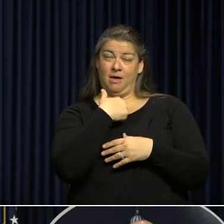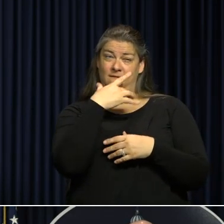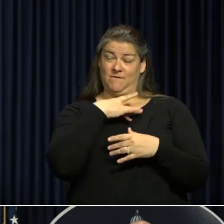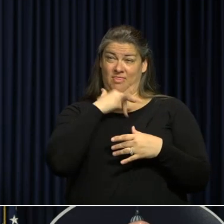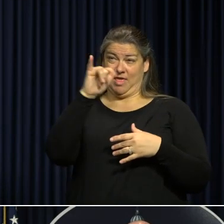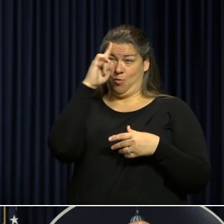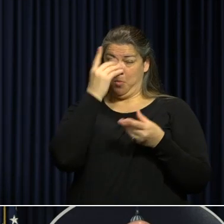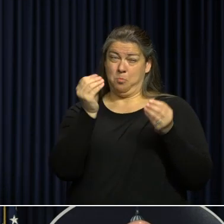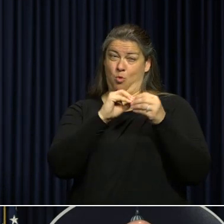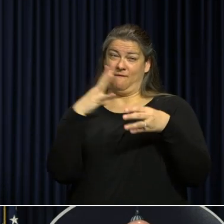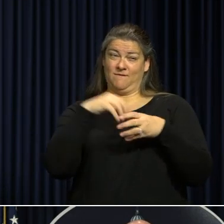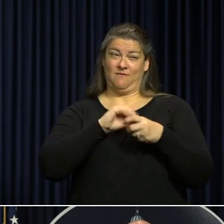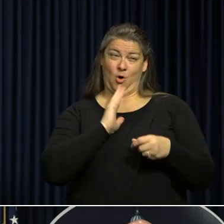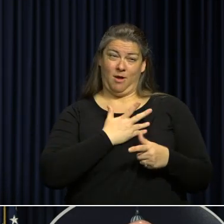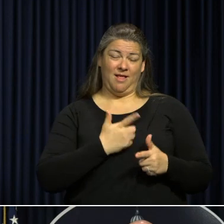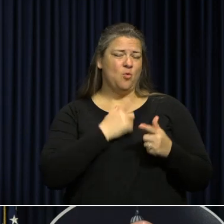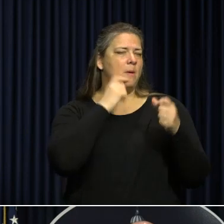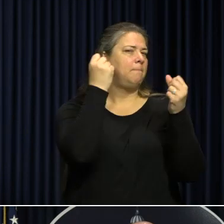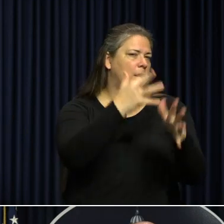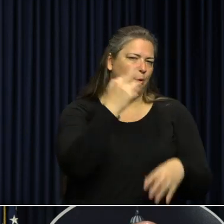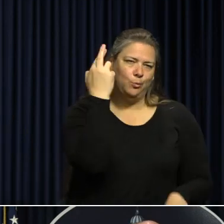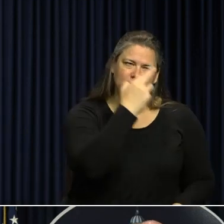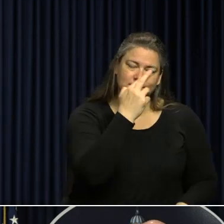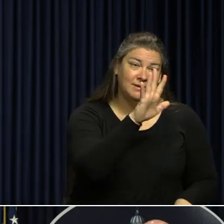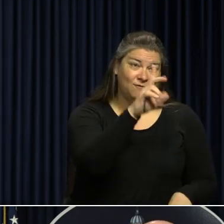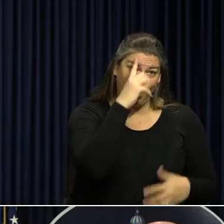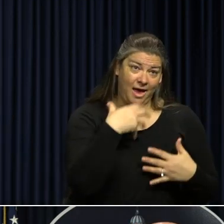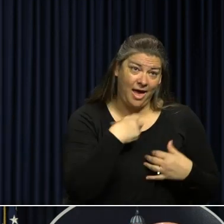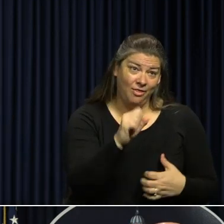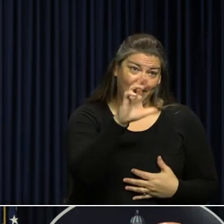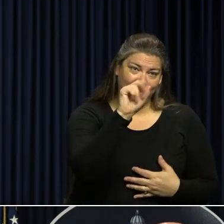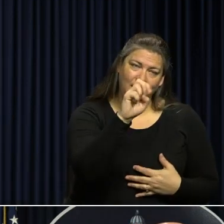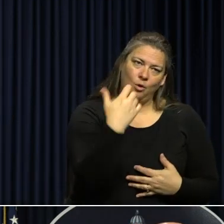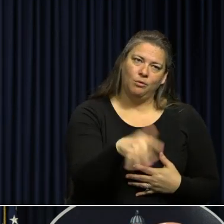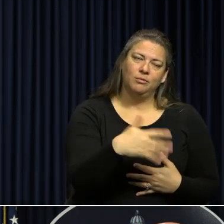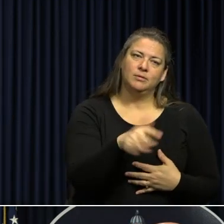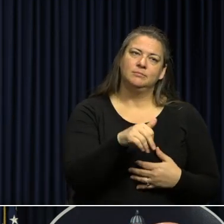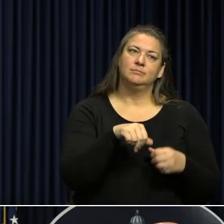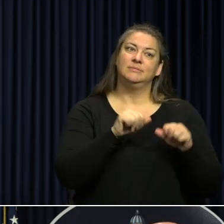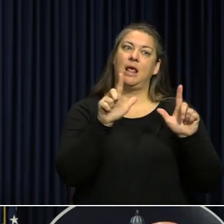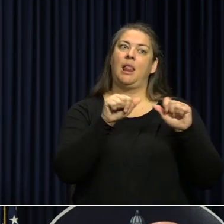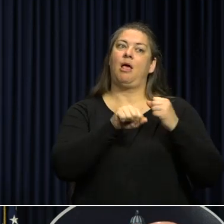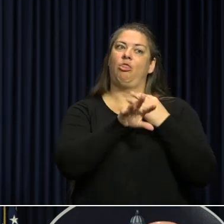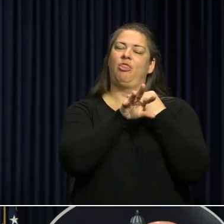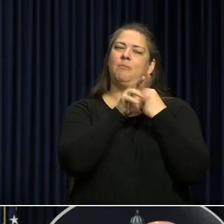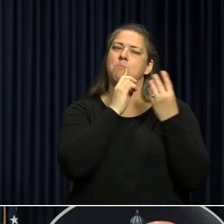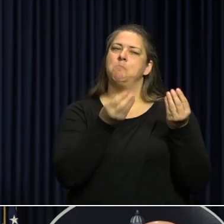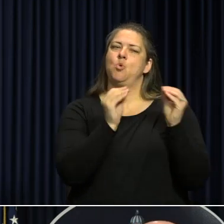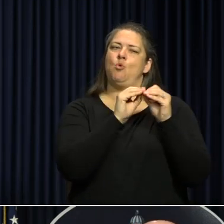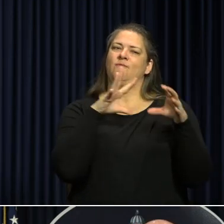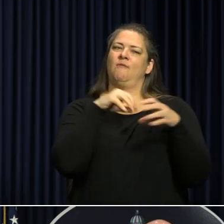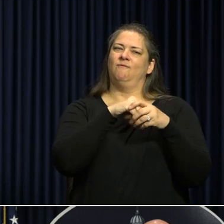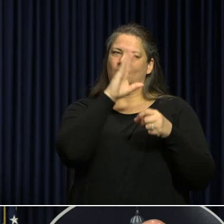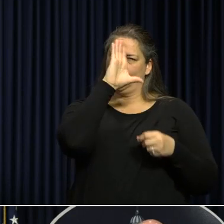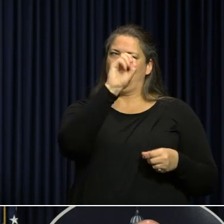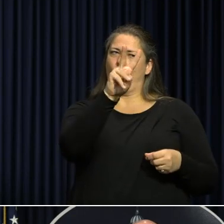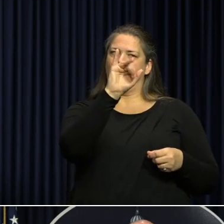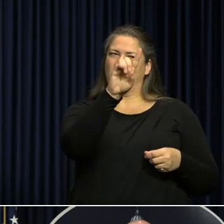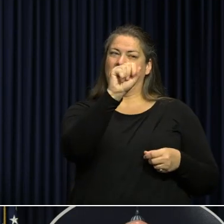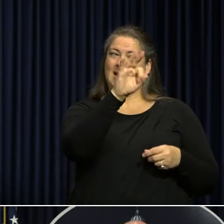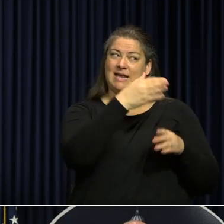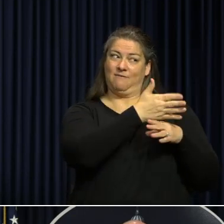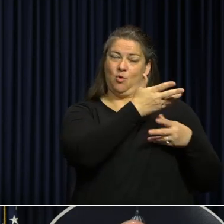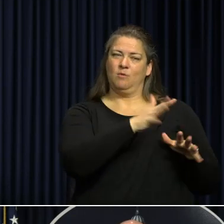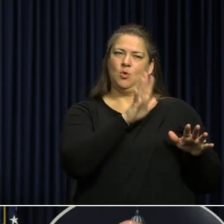that's good for a lot of reasons. If there's one good thing for healthcare, hopefully it's telehealth will be bigger at the end of COVID-19. No visitors